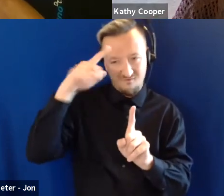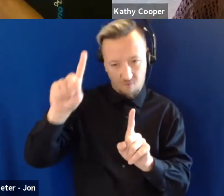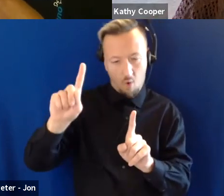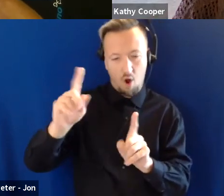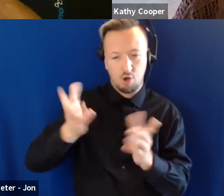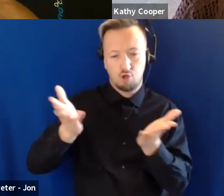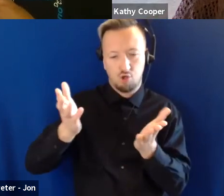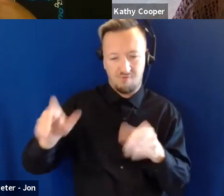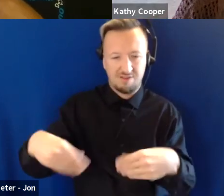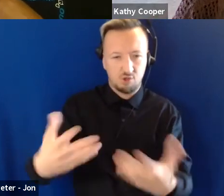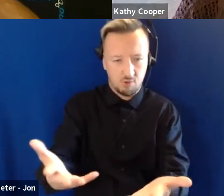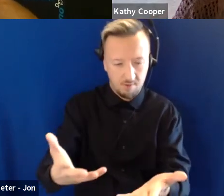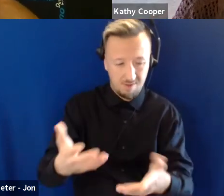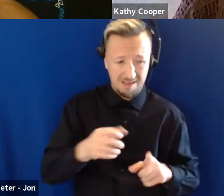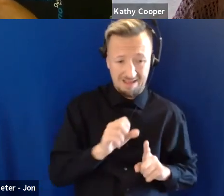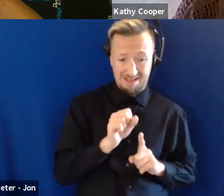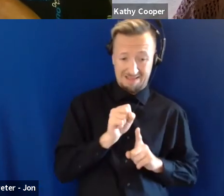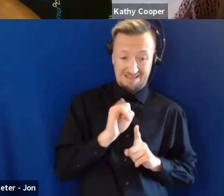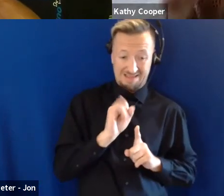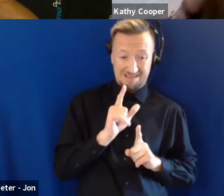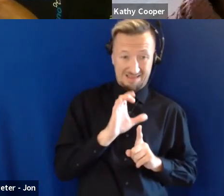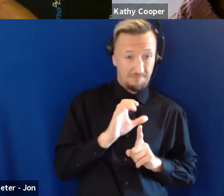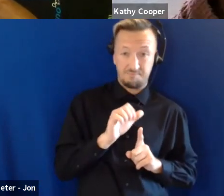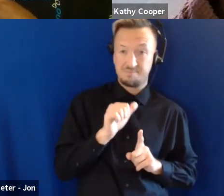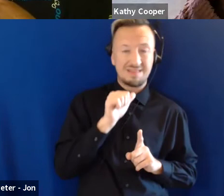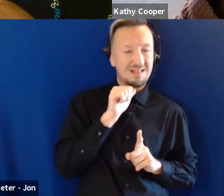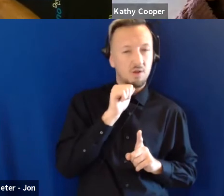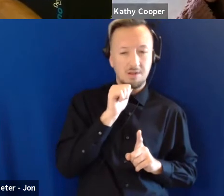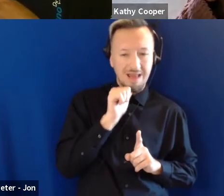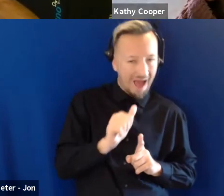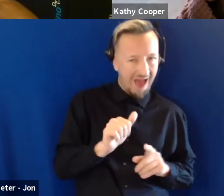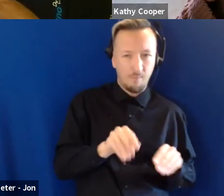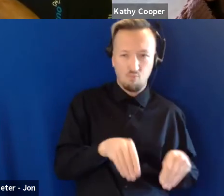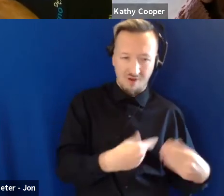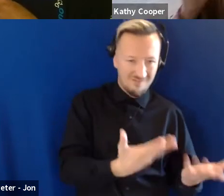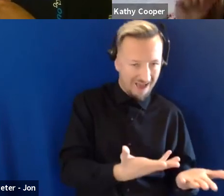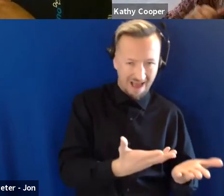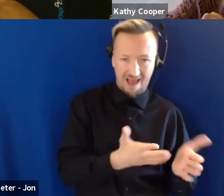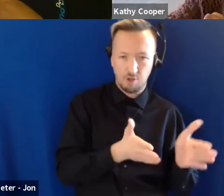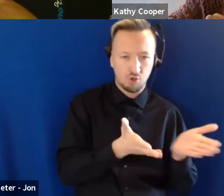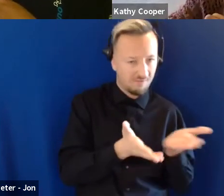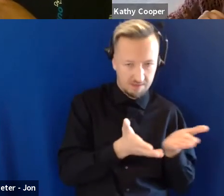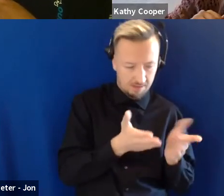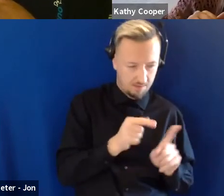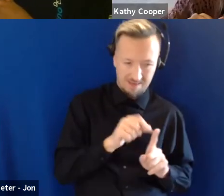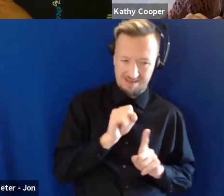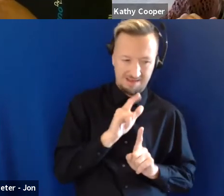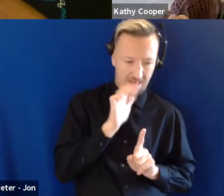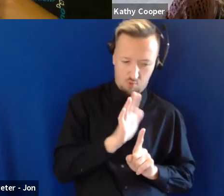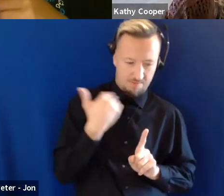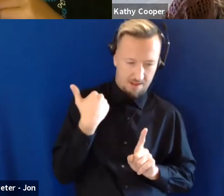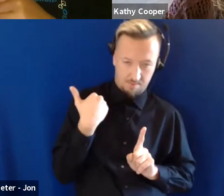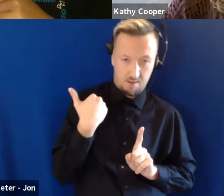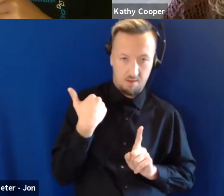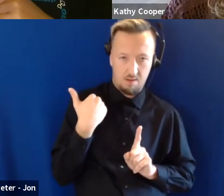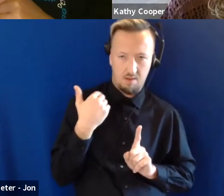where it very specifically says, in the law, the SILC doesn't provide direct services. So why in the world